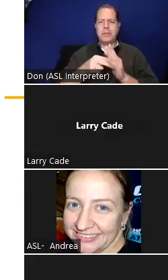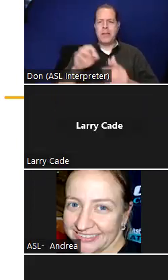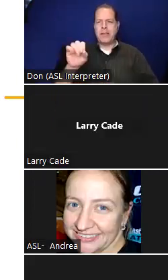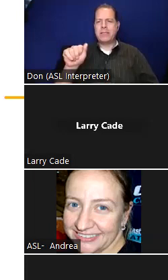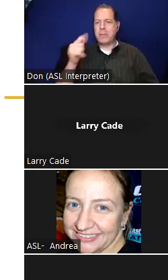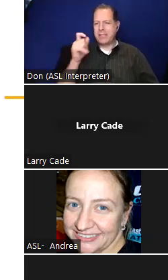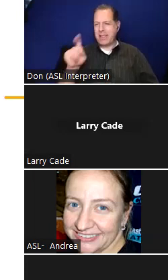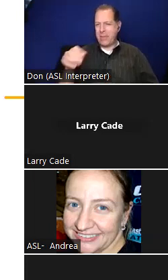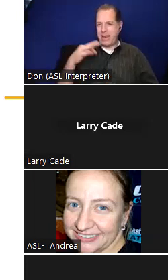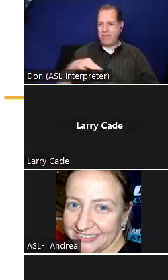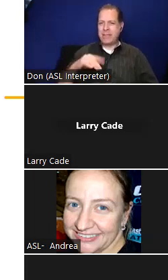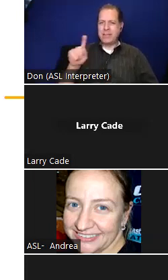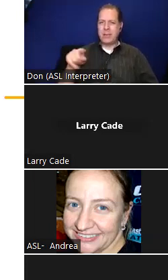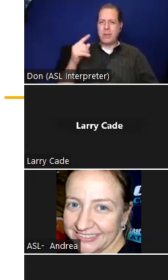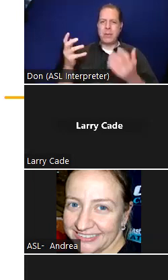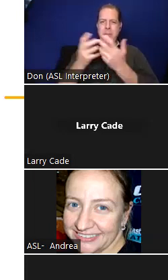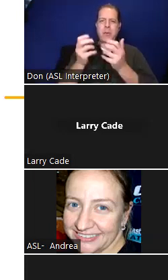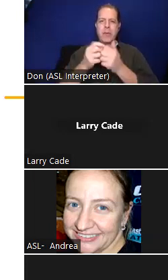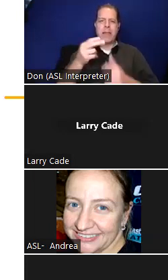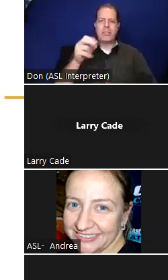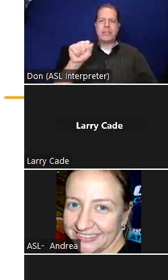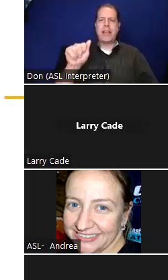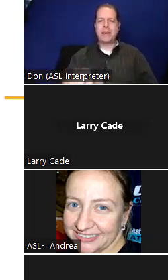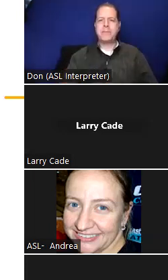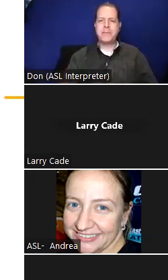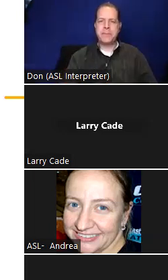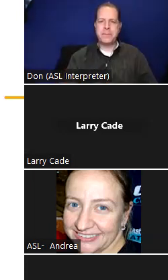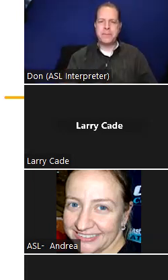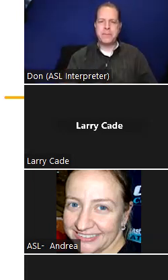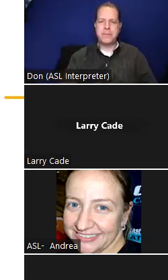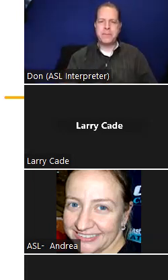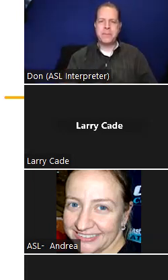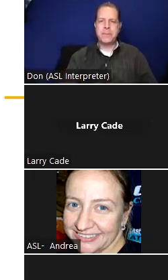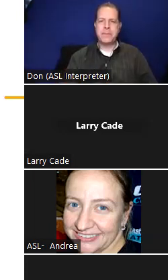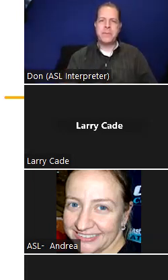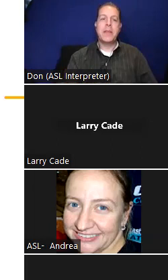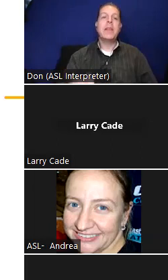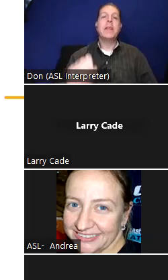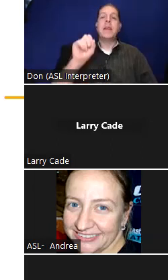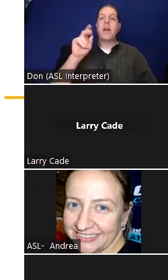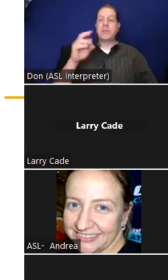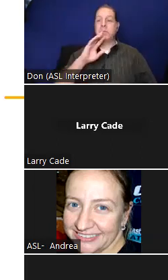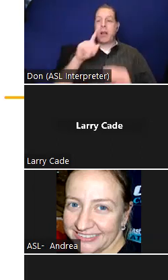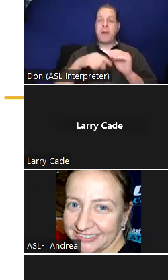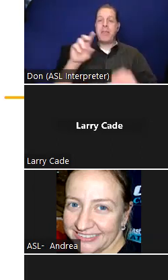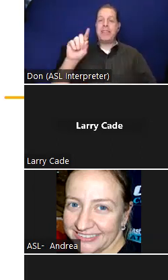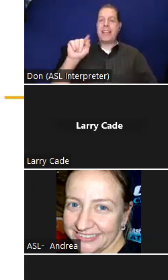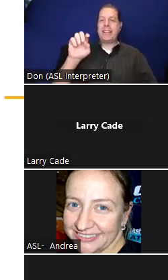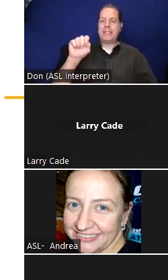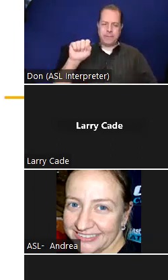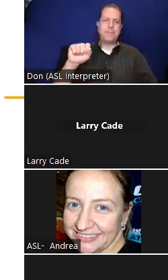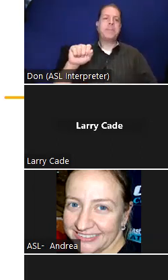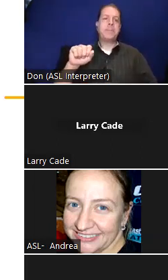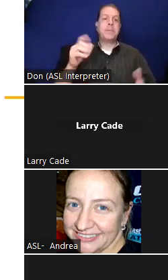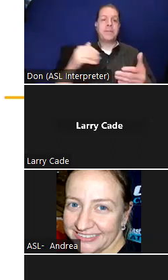only that benefit is compatible with the HSA. Okay, so let's talk about some dates now. What we